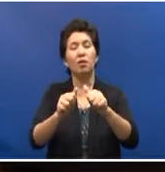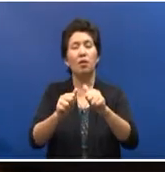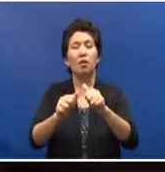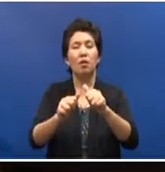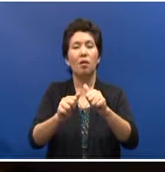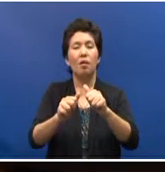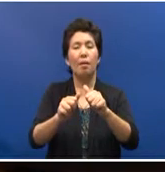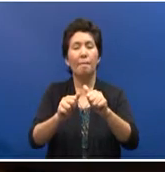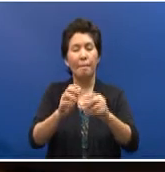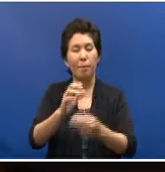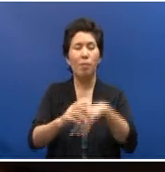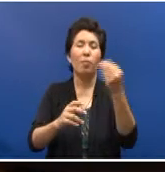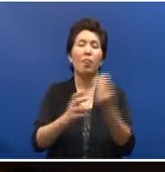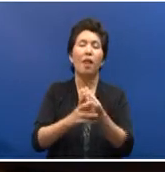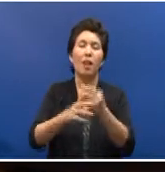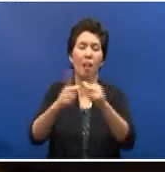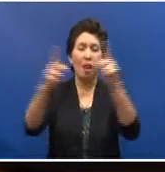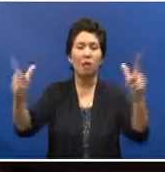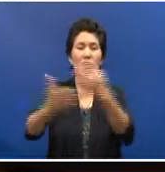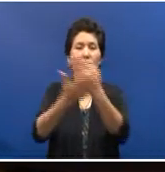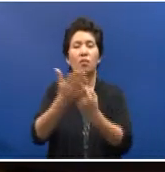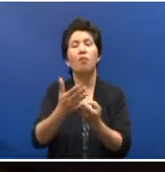part of modern living.